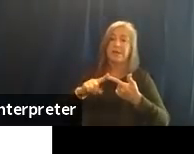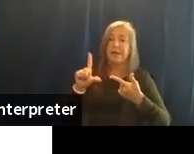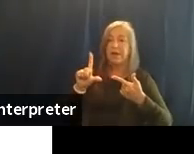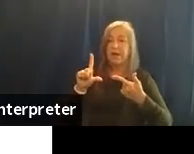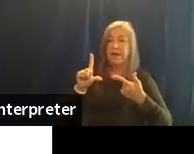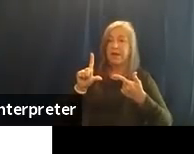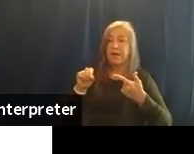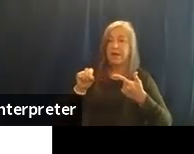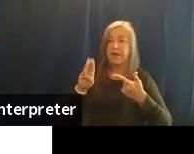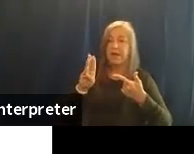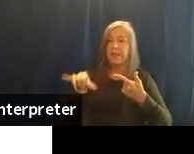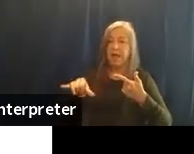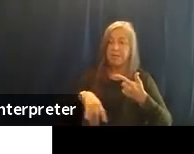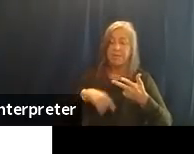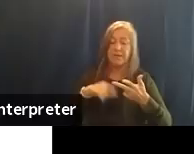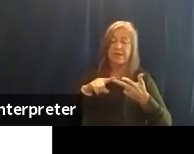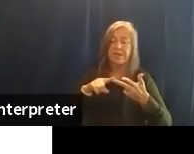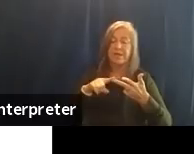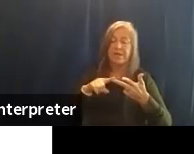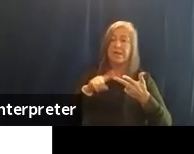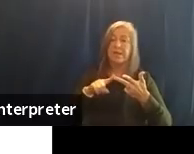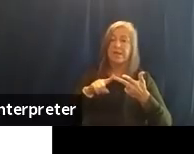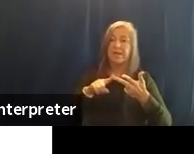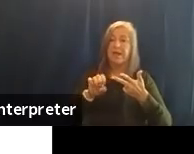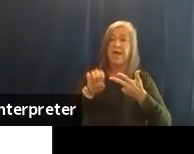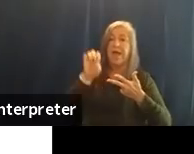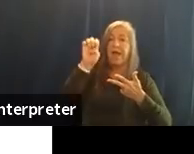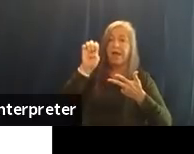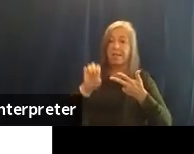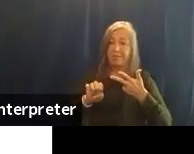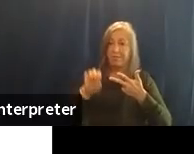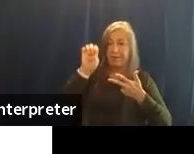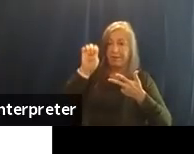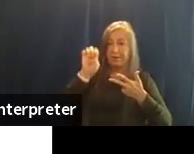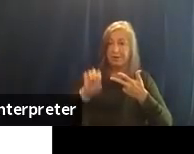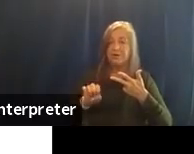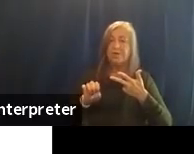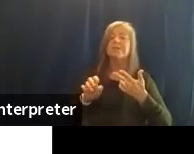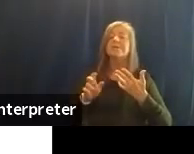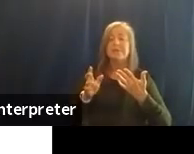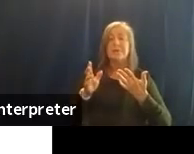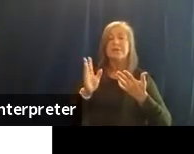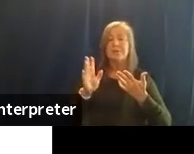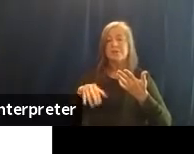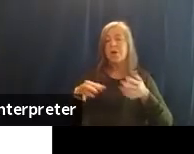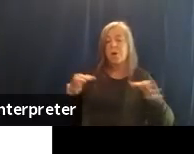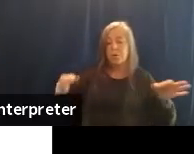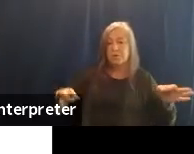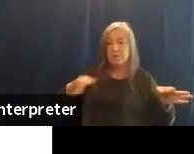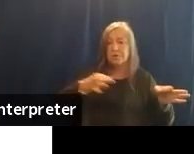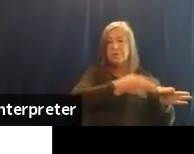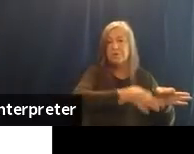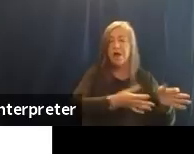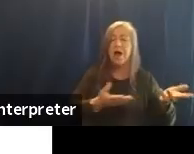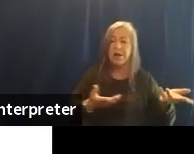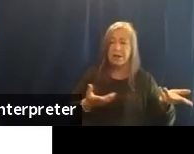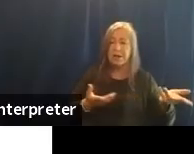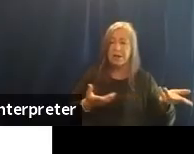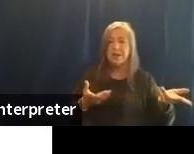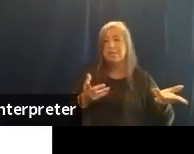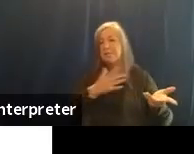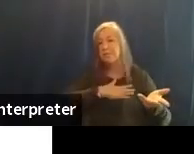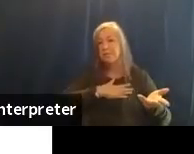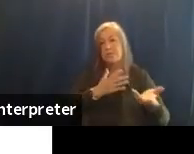are intended to reinforce that social distancing expectation anywhere where we anticipate that there could be some